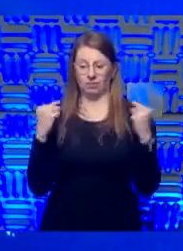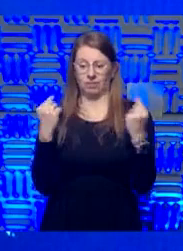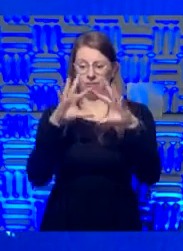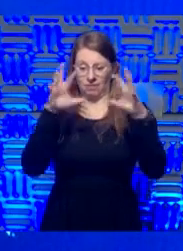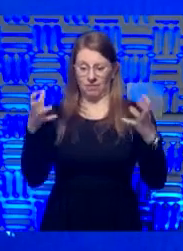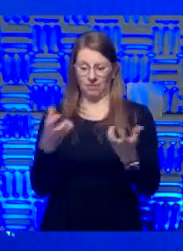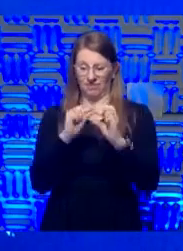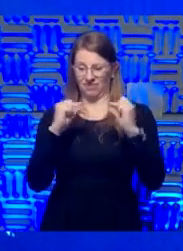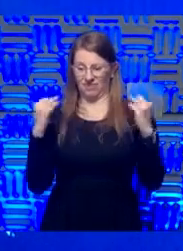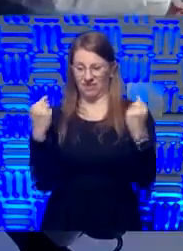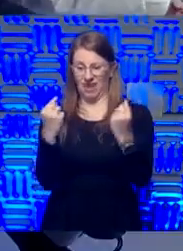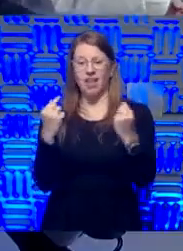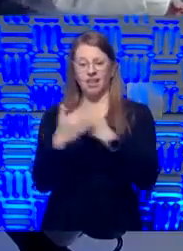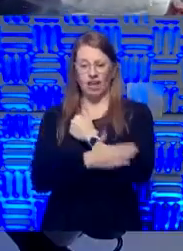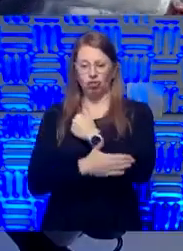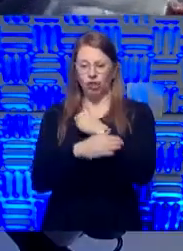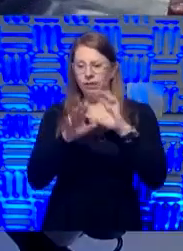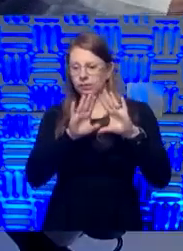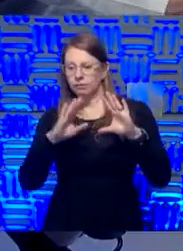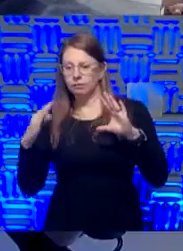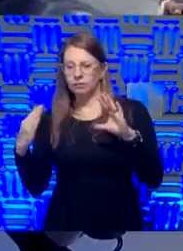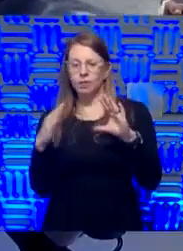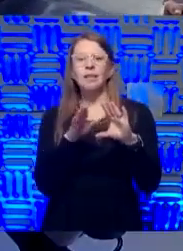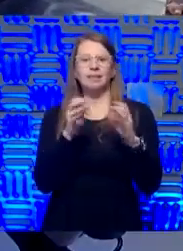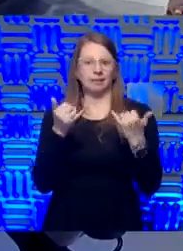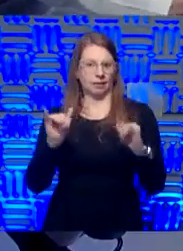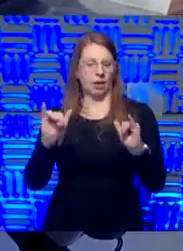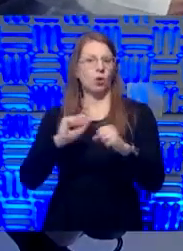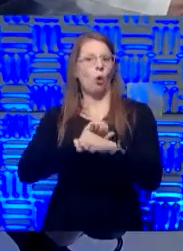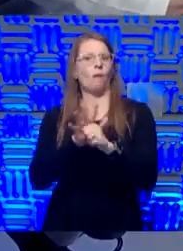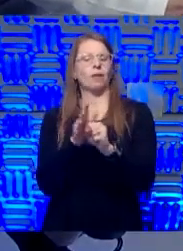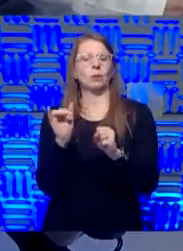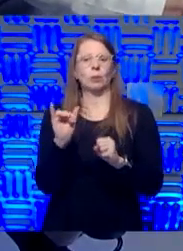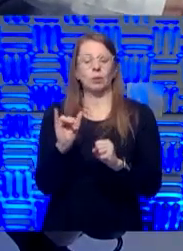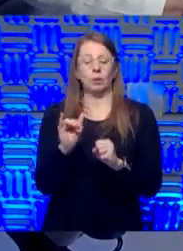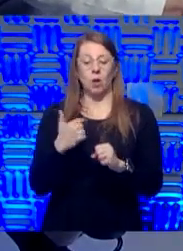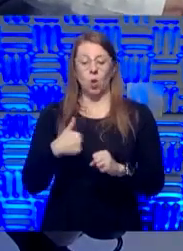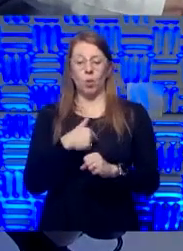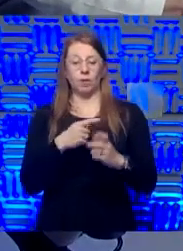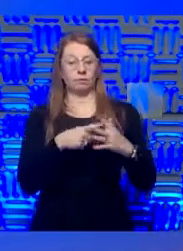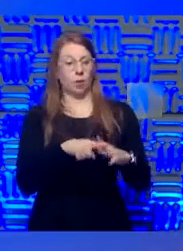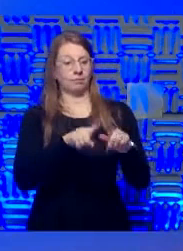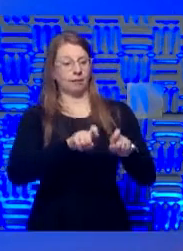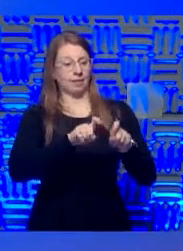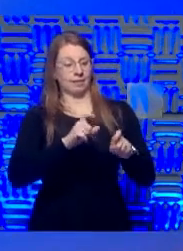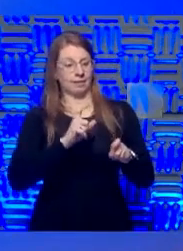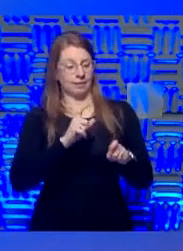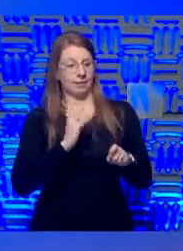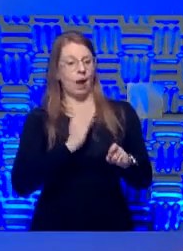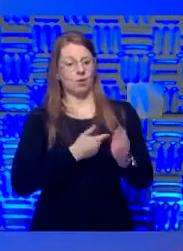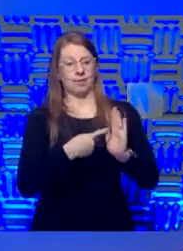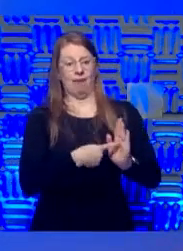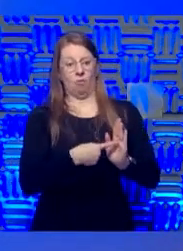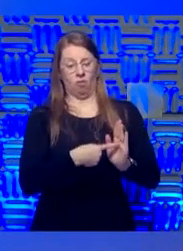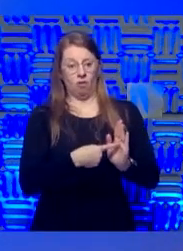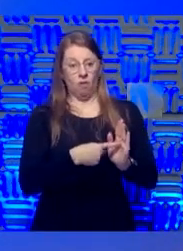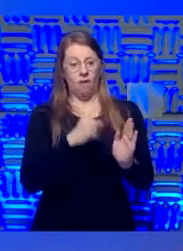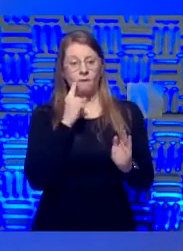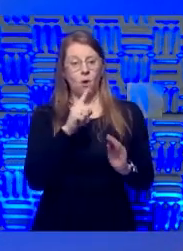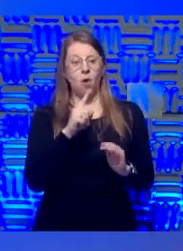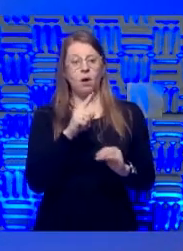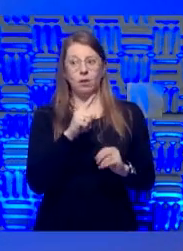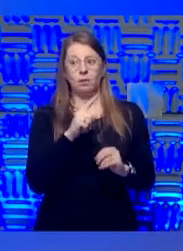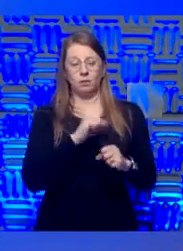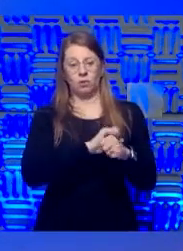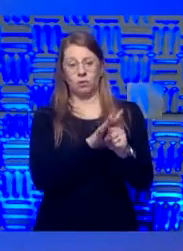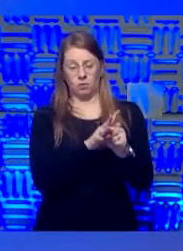And even here, when we inactivate our test samples for coronavirus in our